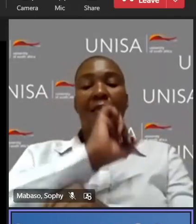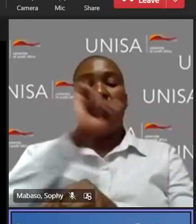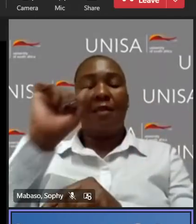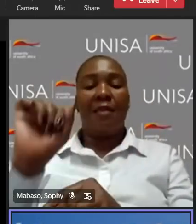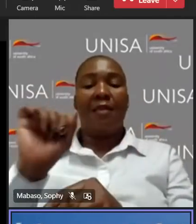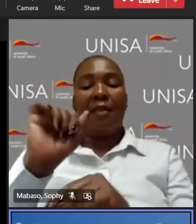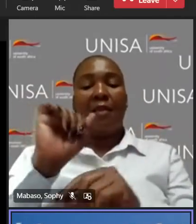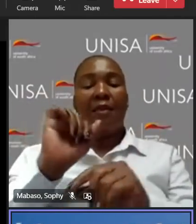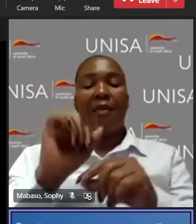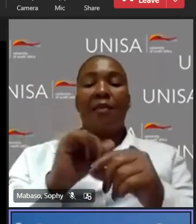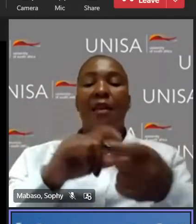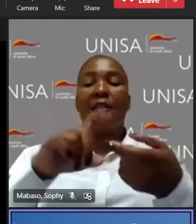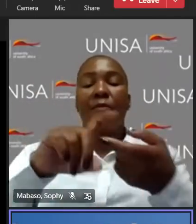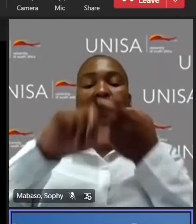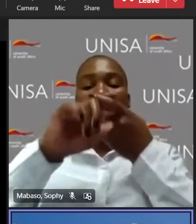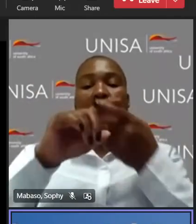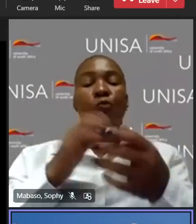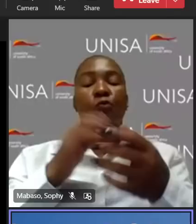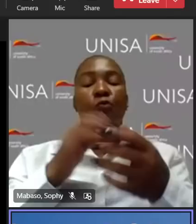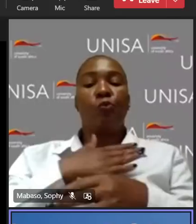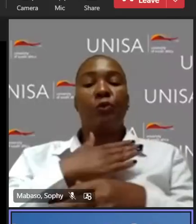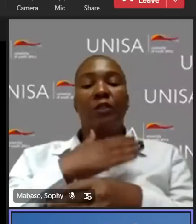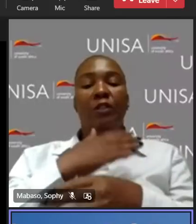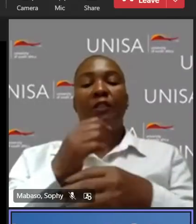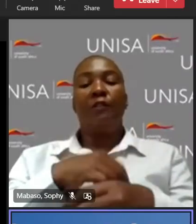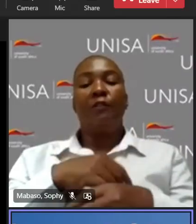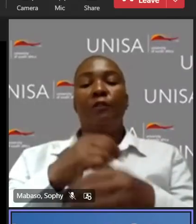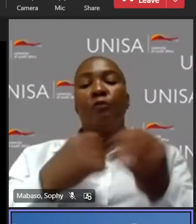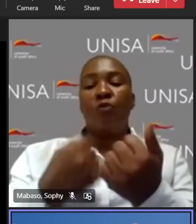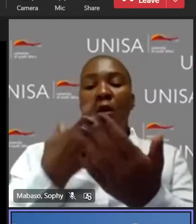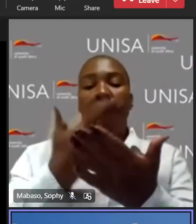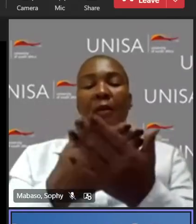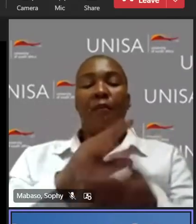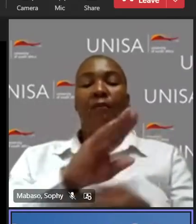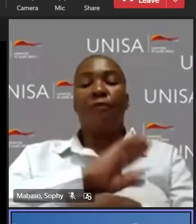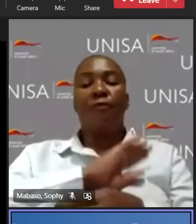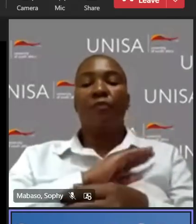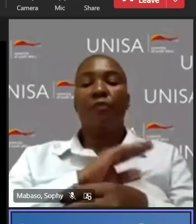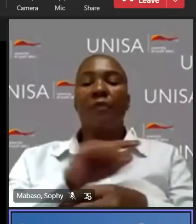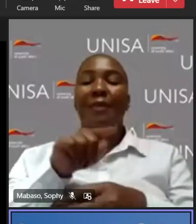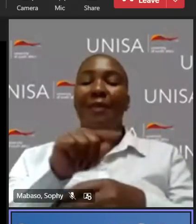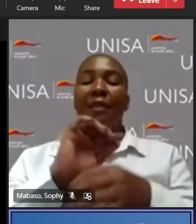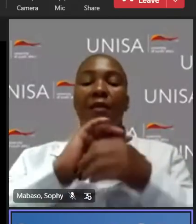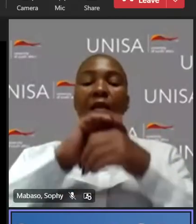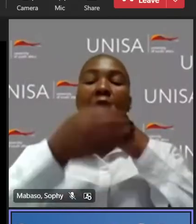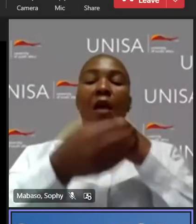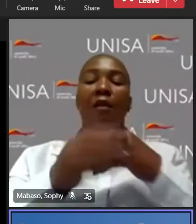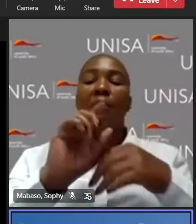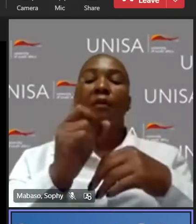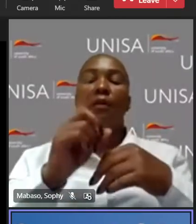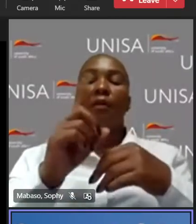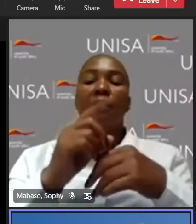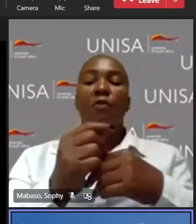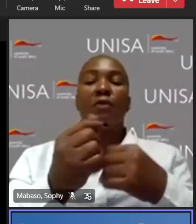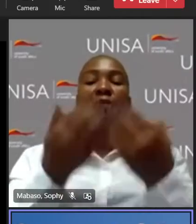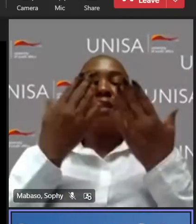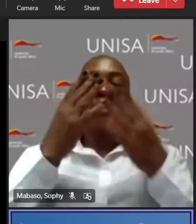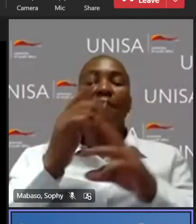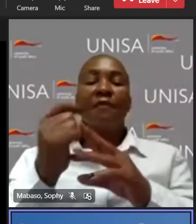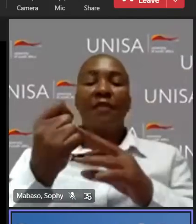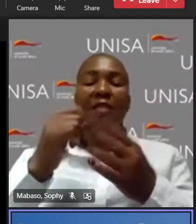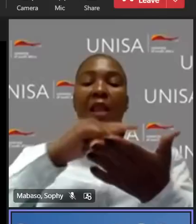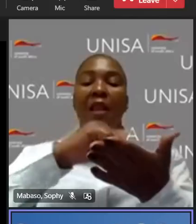for education support benefit. What does the bursary cover? Tuition fees,